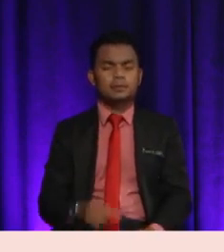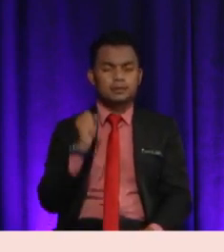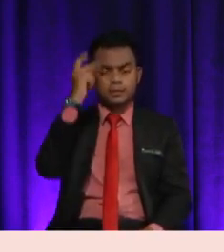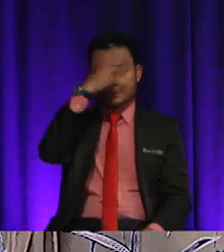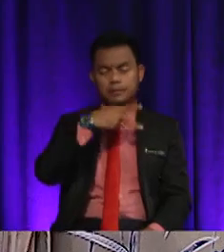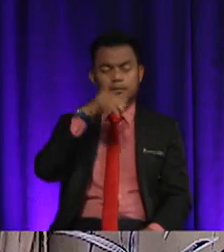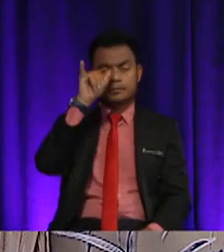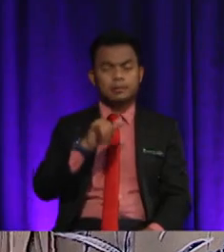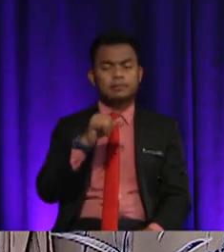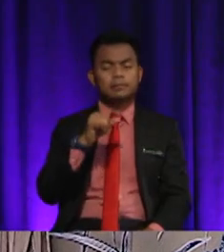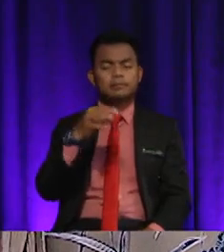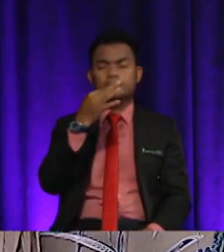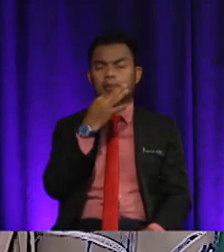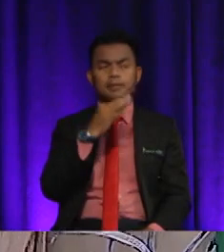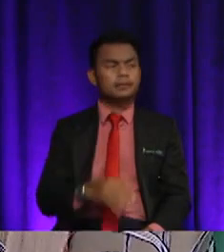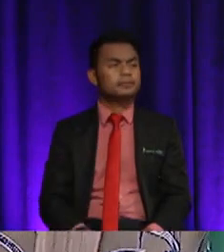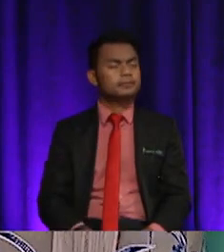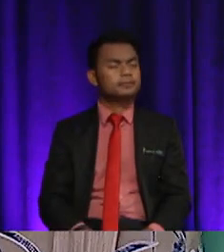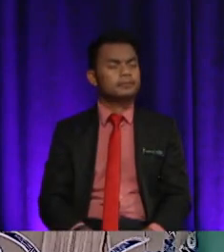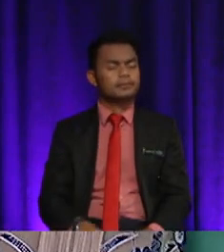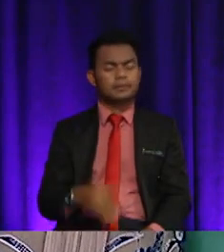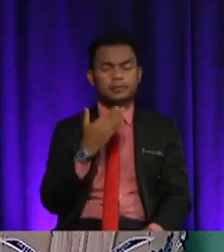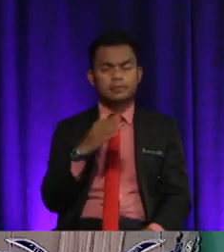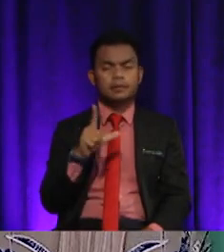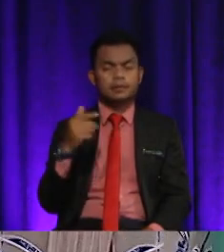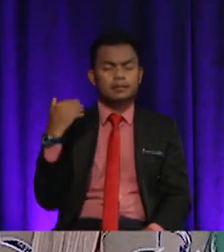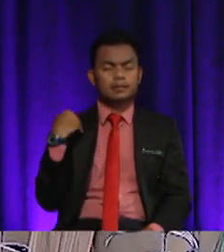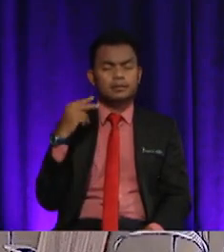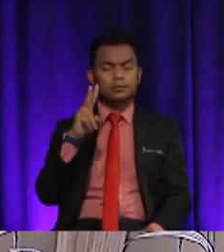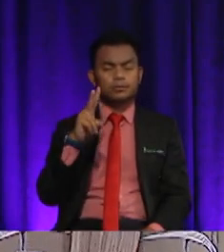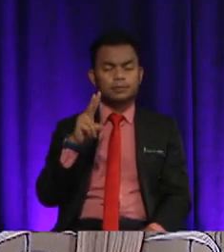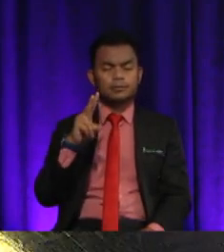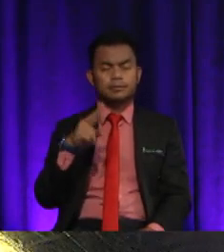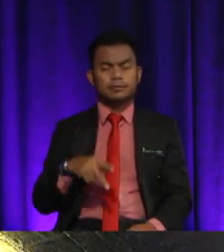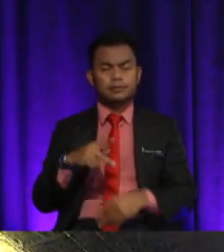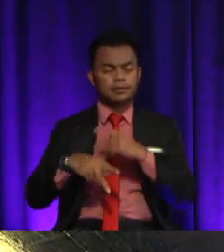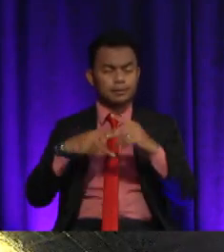And then we have these 2 paragraphs over here. So anyone?